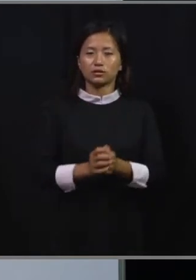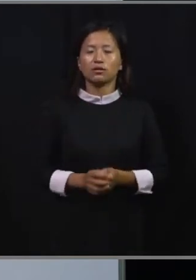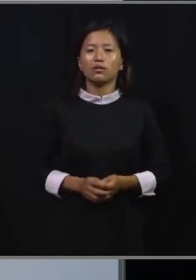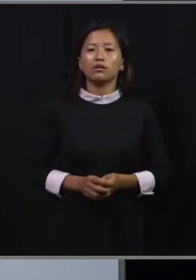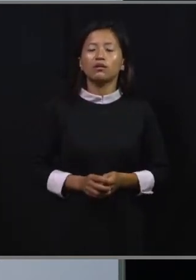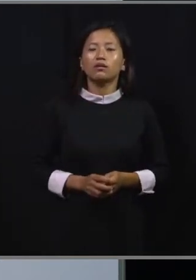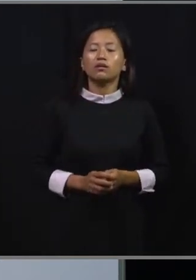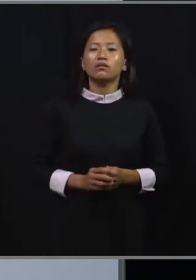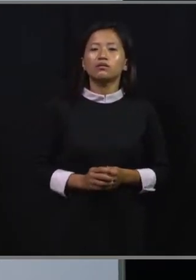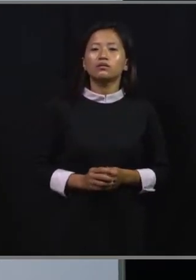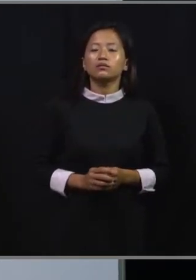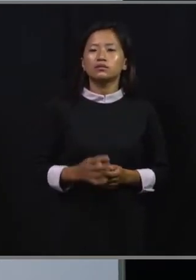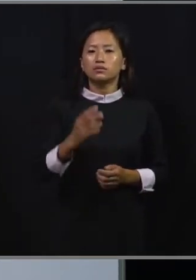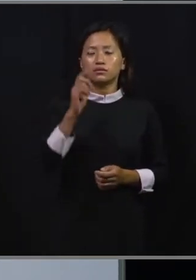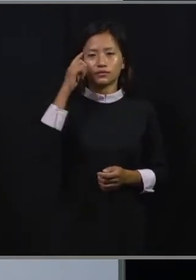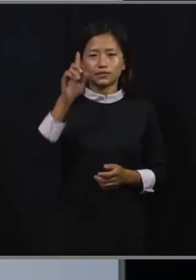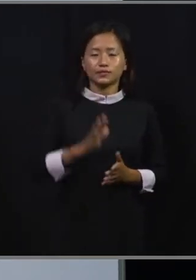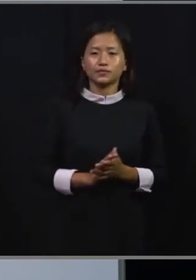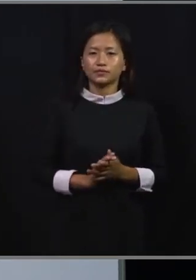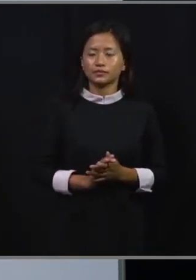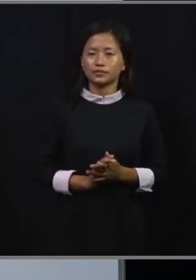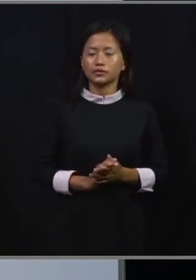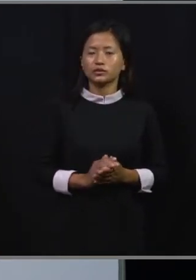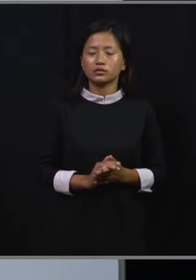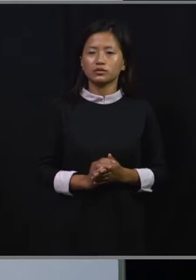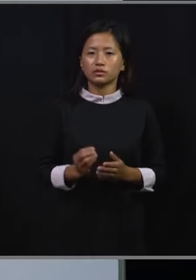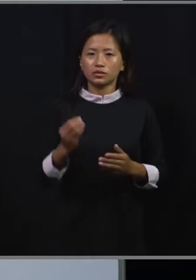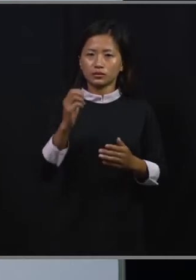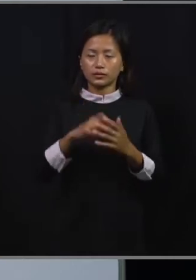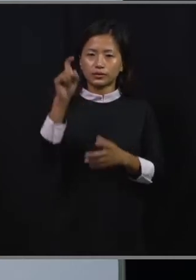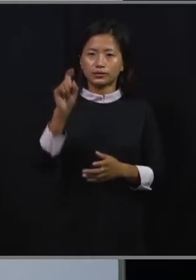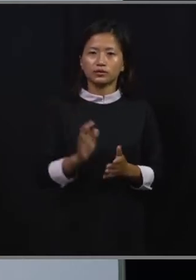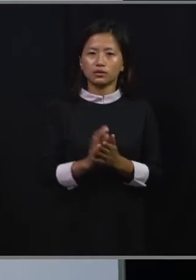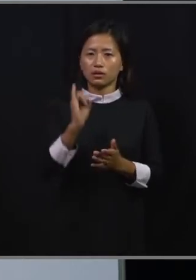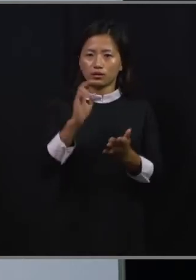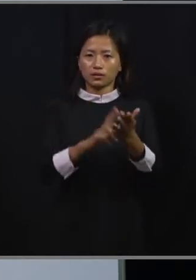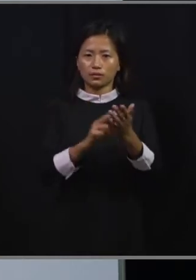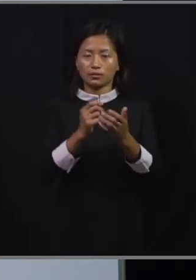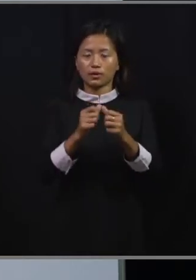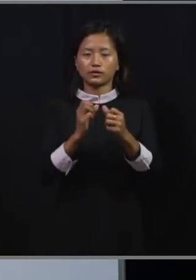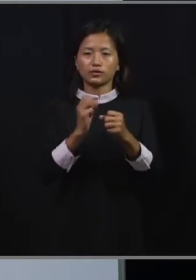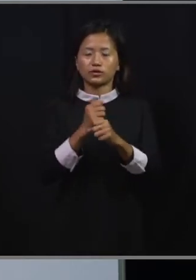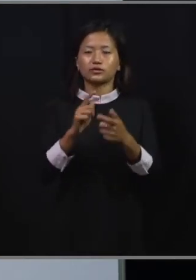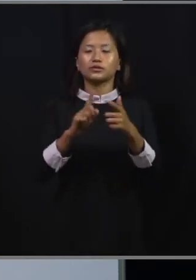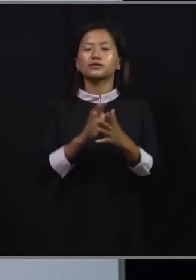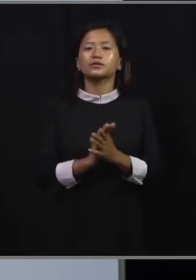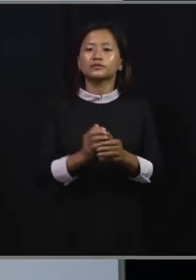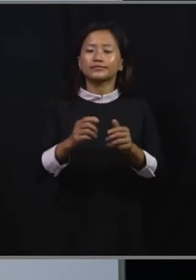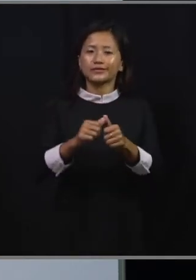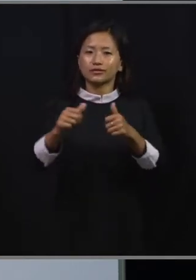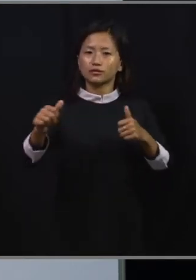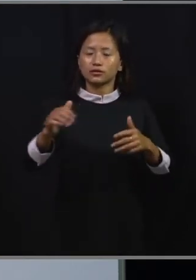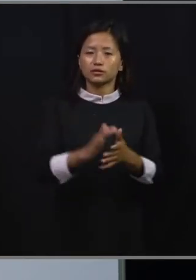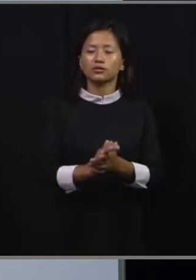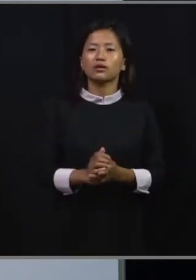So next for again this here we need what? Image distance. So image distance for this eye